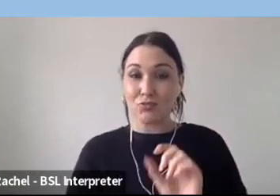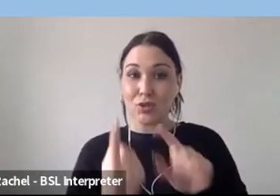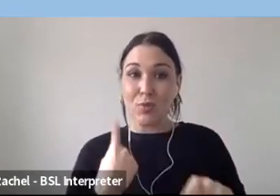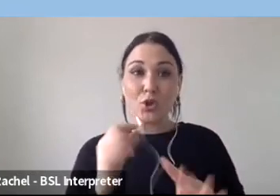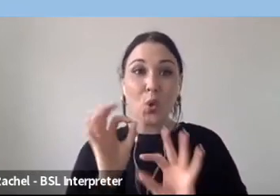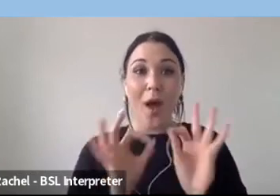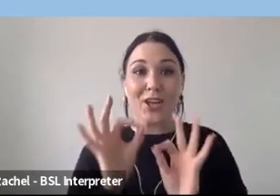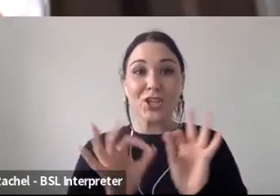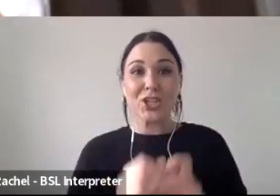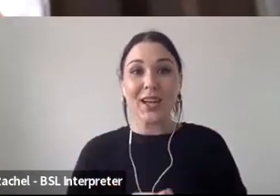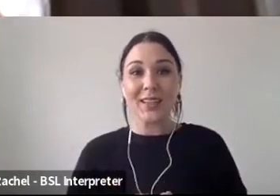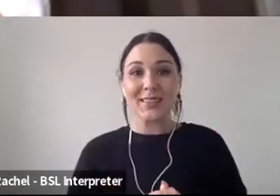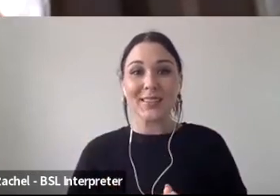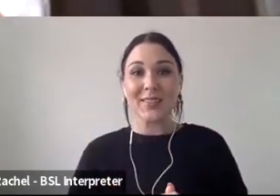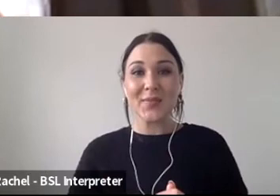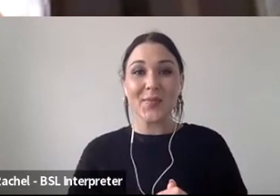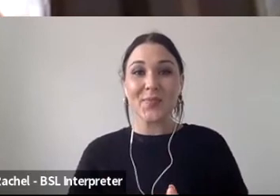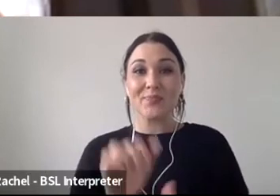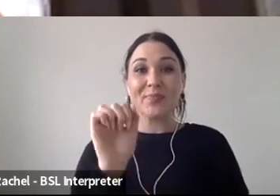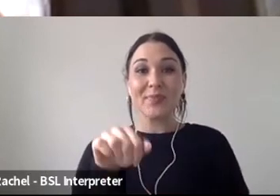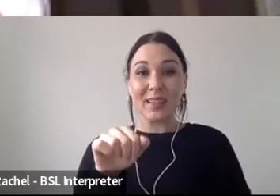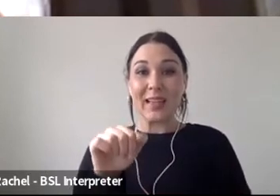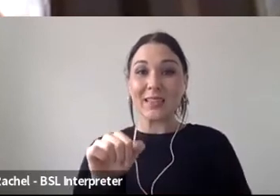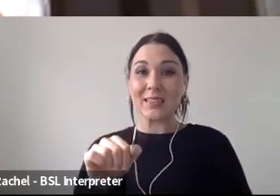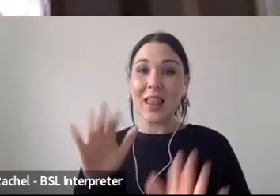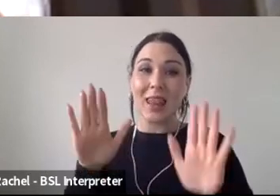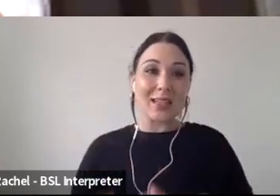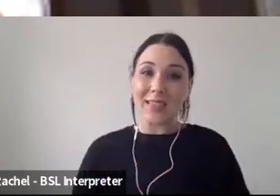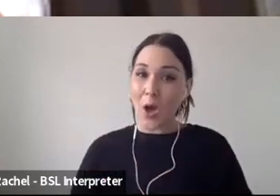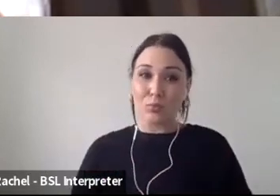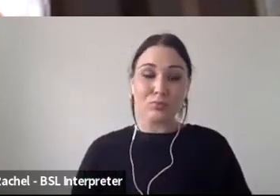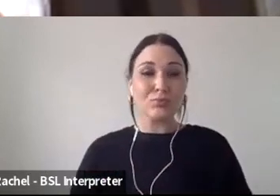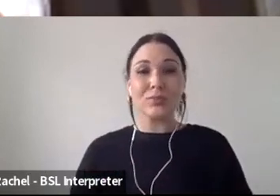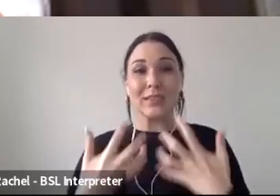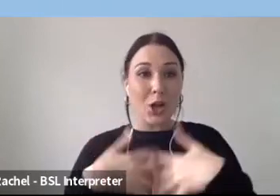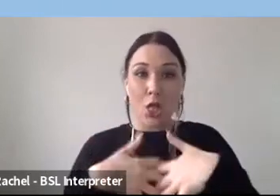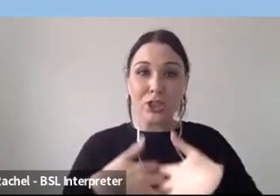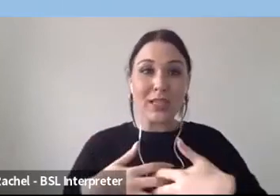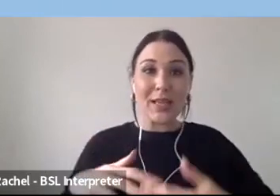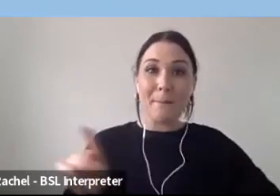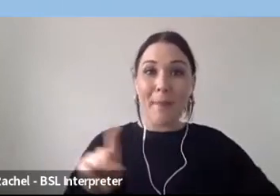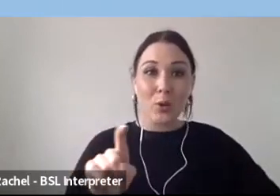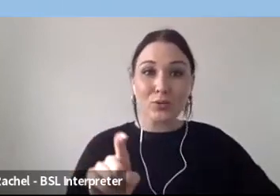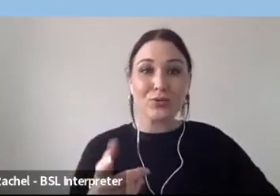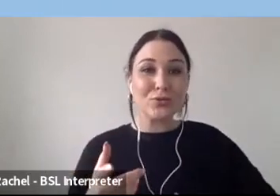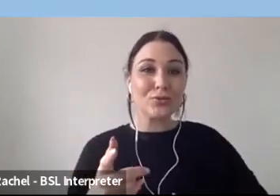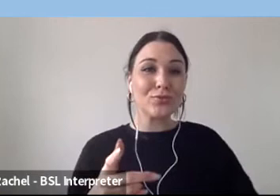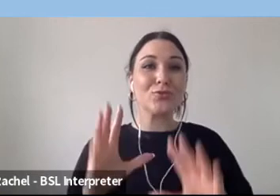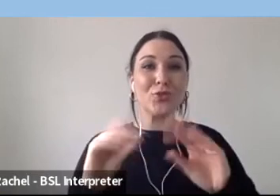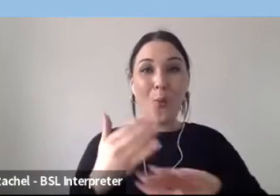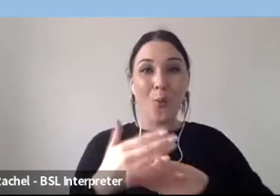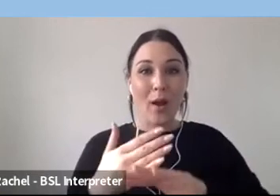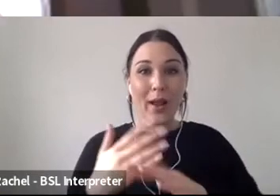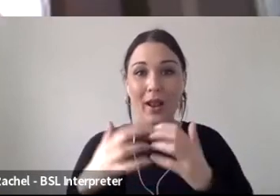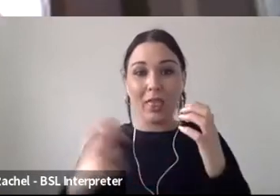question? Yes, just been let down by technology. My mouse has stopped working, so sorry, it took me a while to get